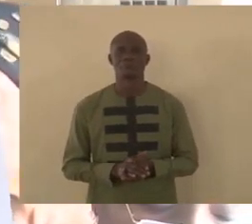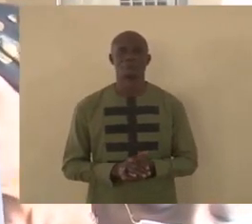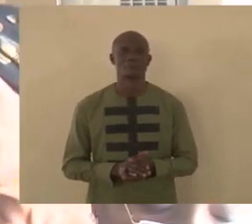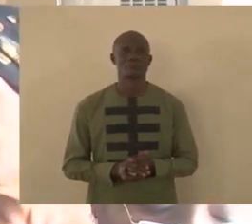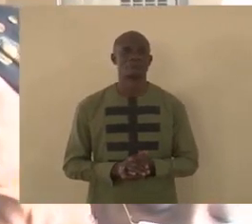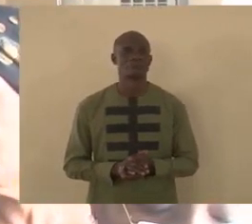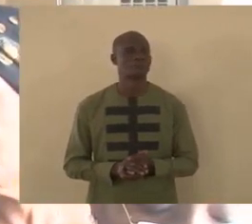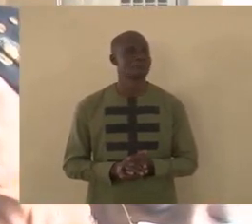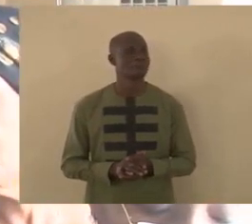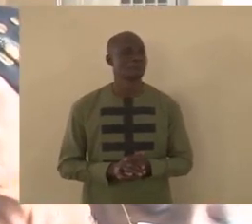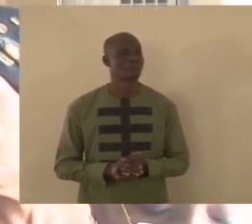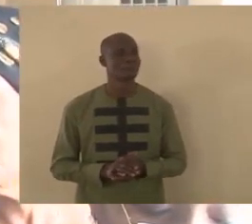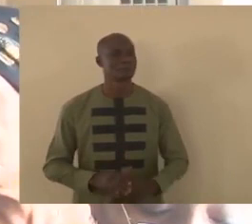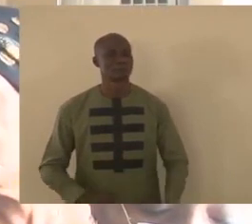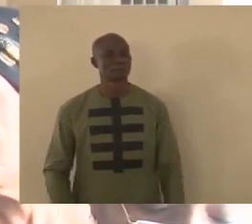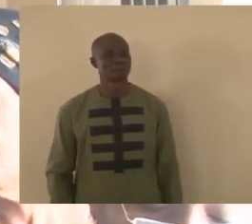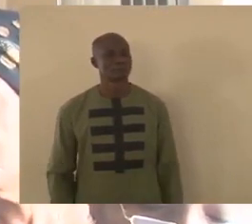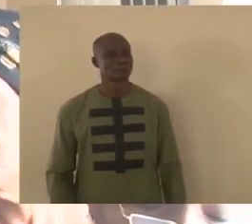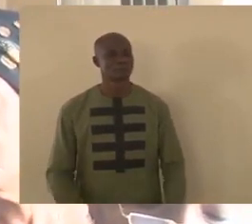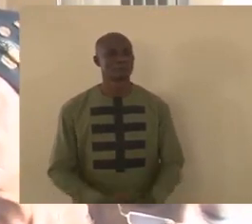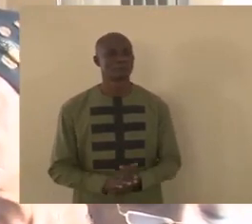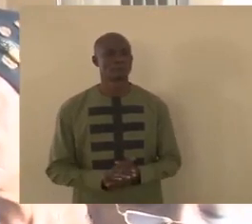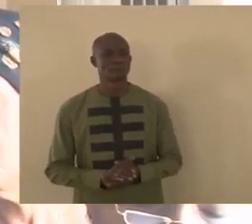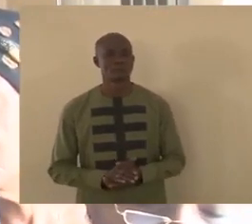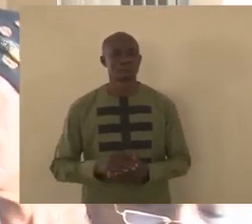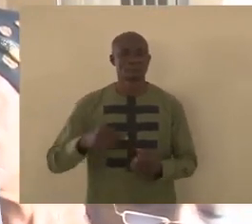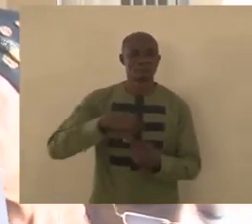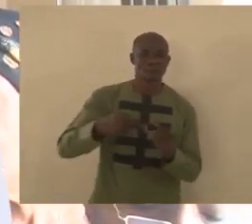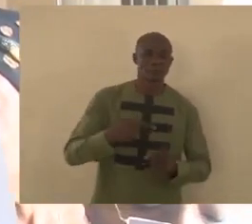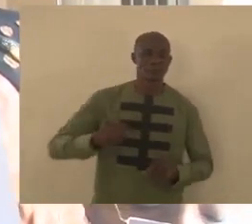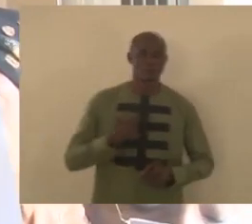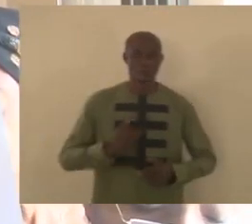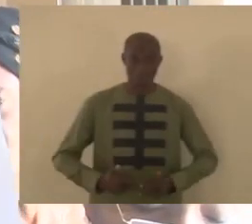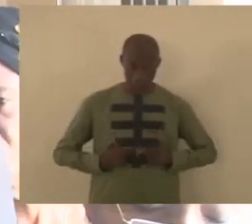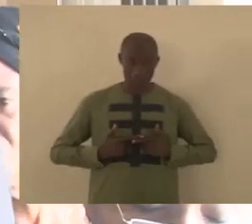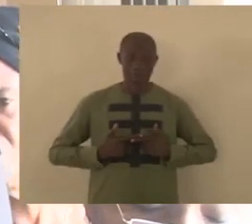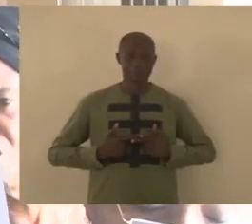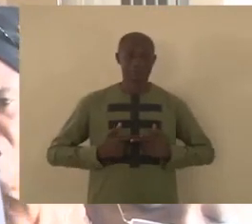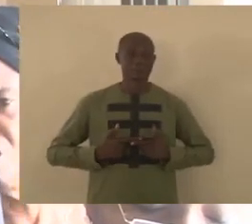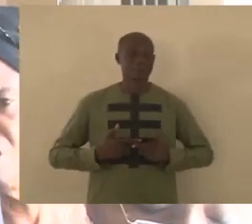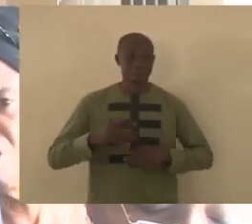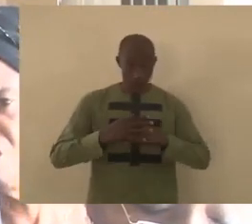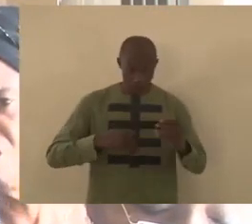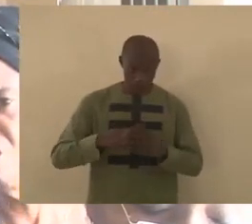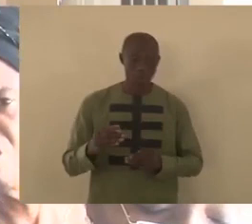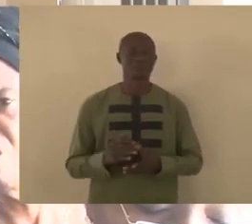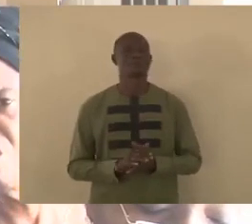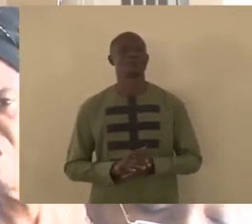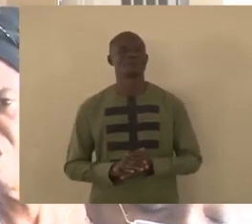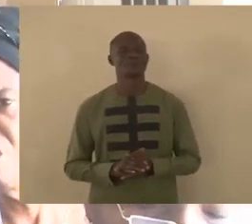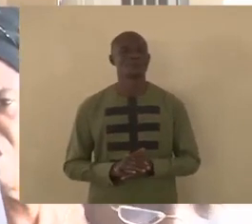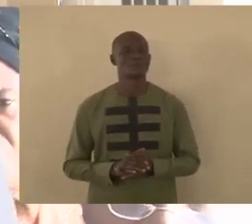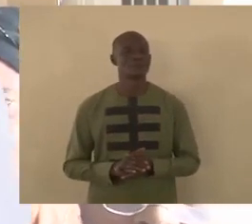the hypocrite when we live a life of convenience. When we live? A life of convenience. Okay. So,